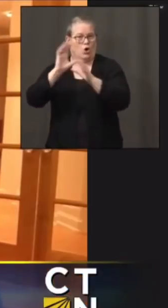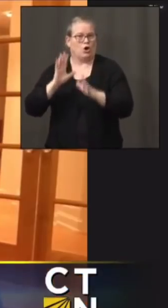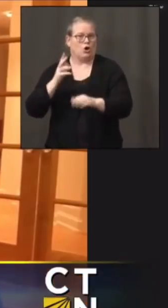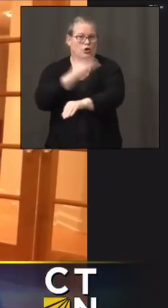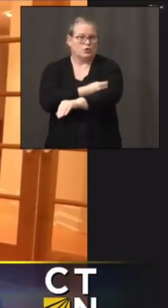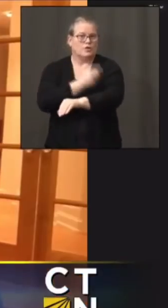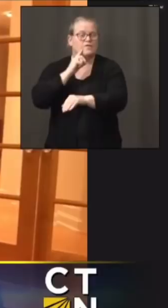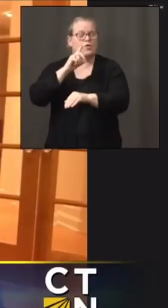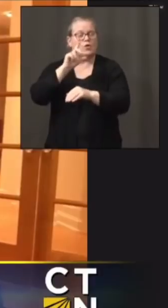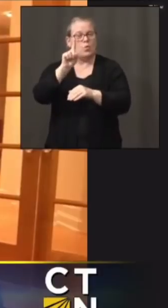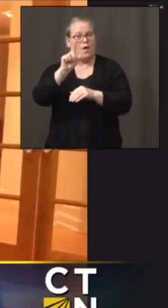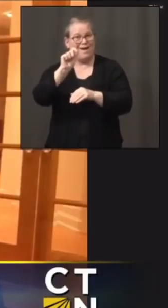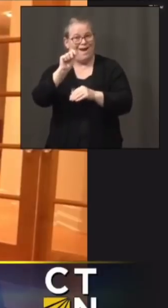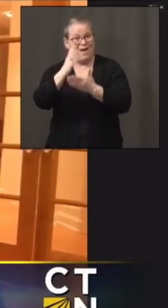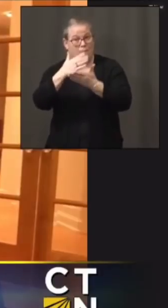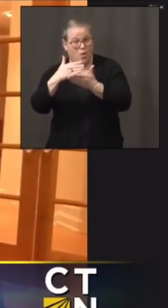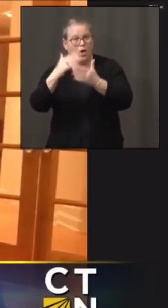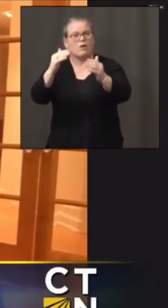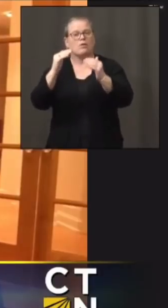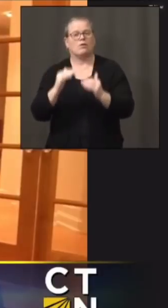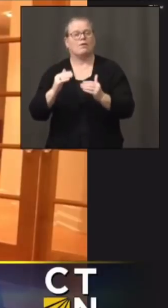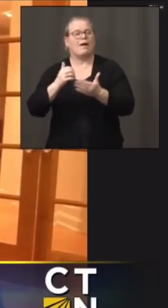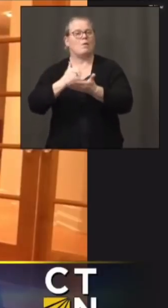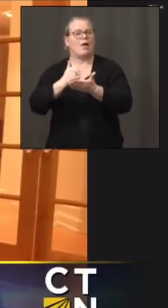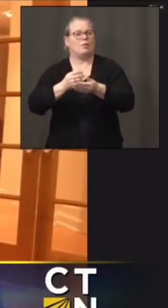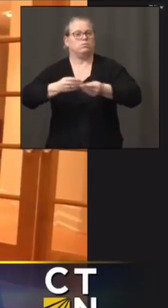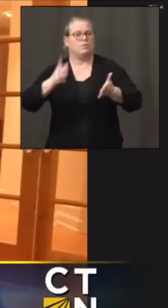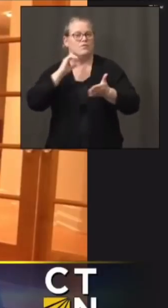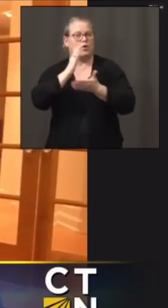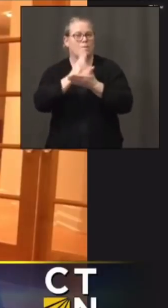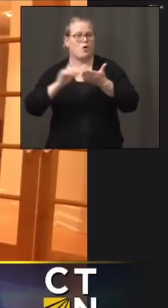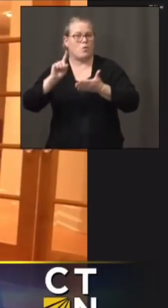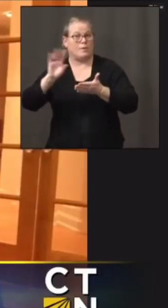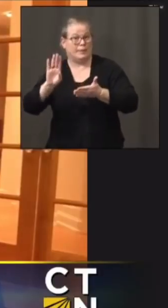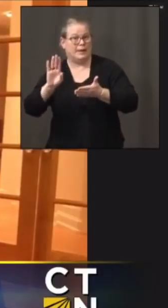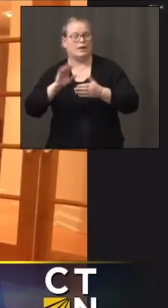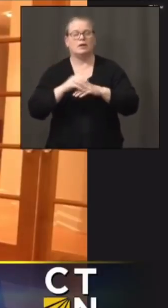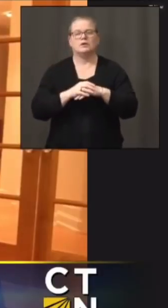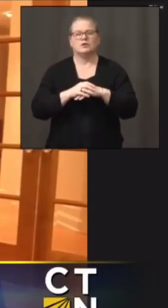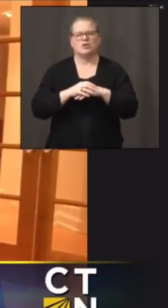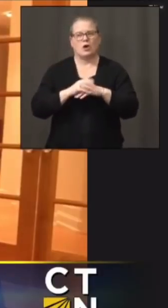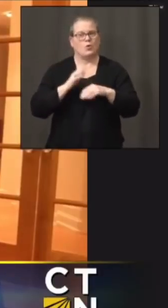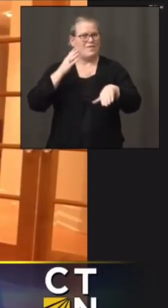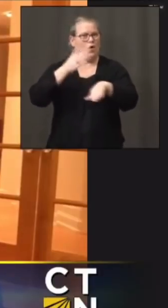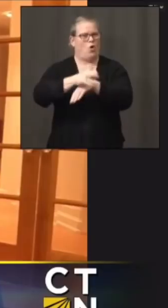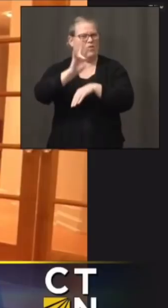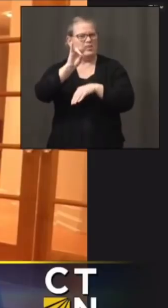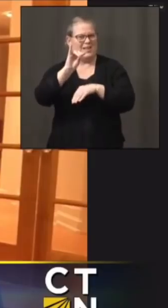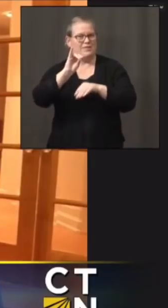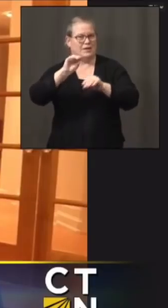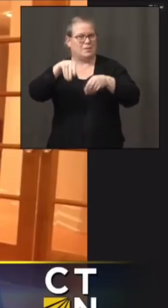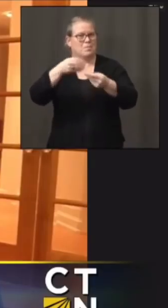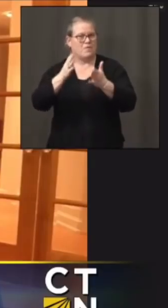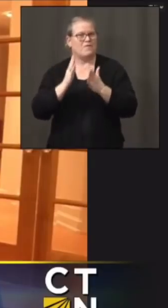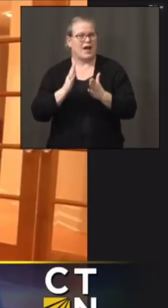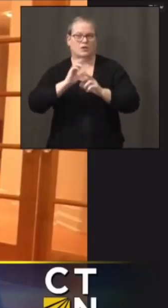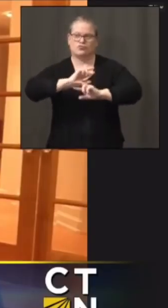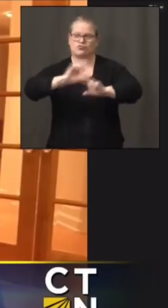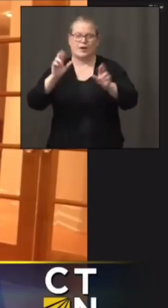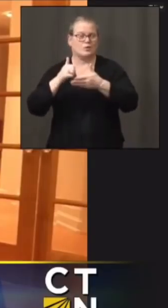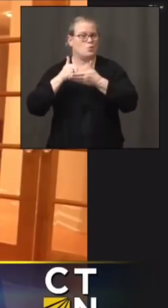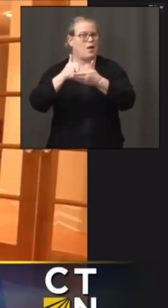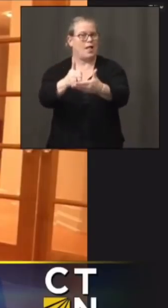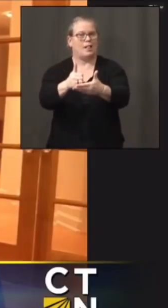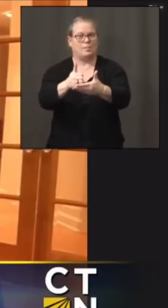phase 1B. And so we've got now over 70 providers in the process of being onboarded by our State Department of Public Health, with